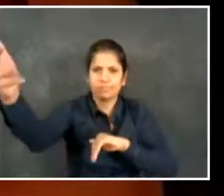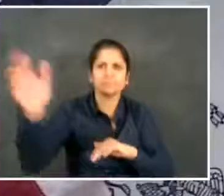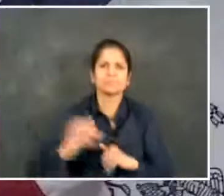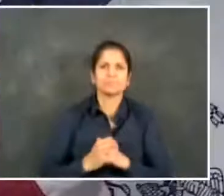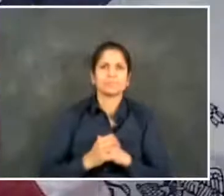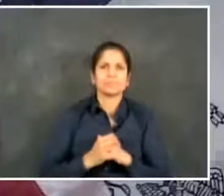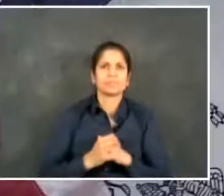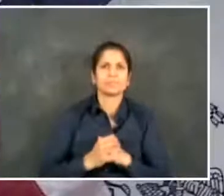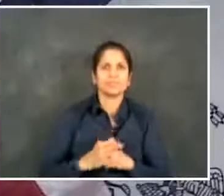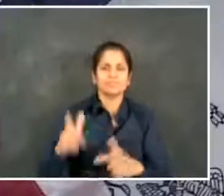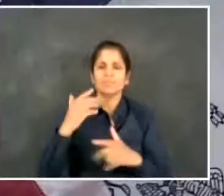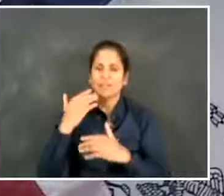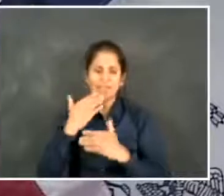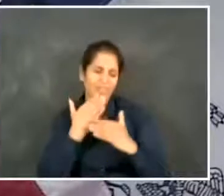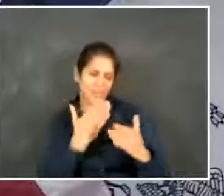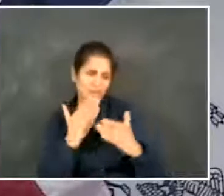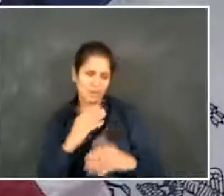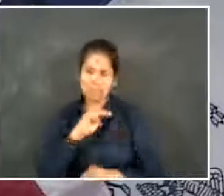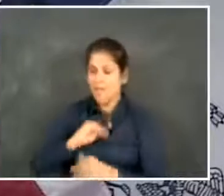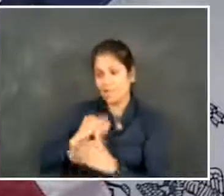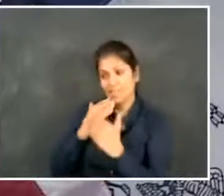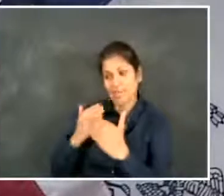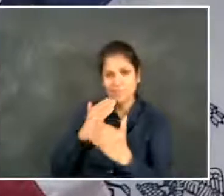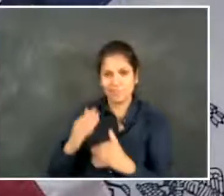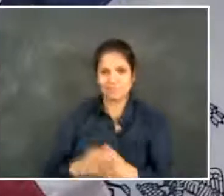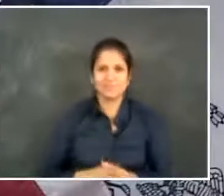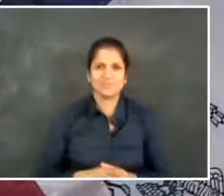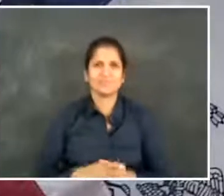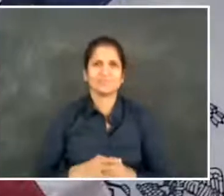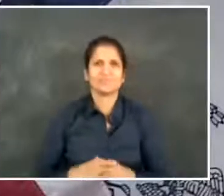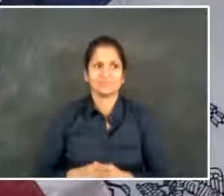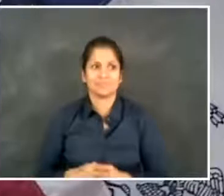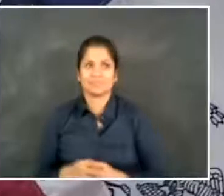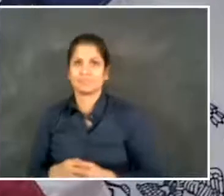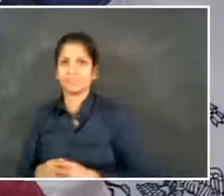Next, we have Jacob from Jewish Insider.